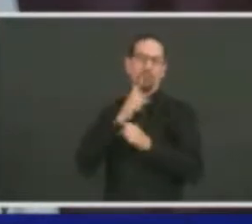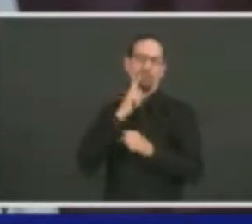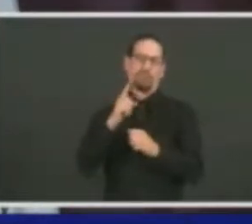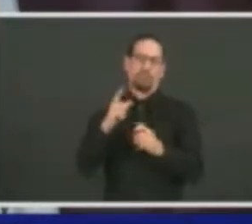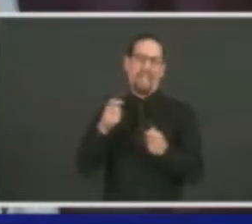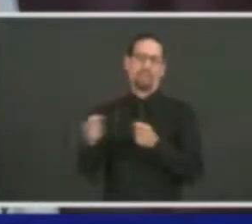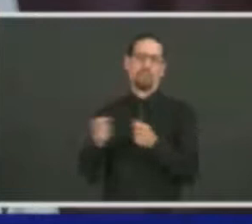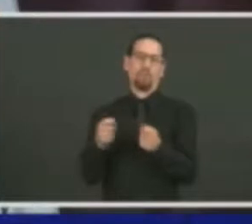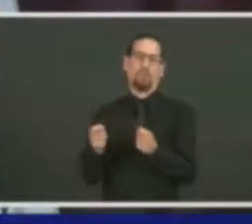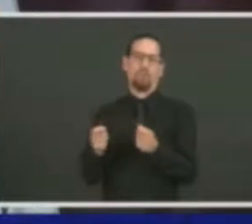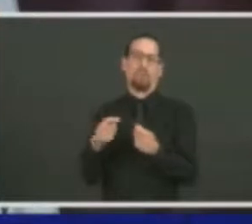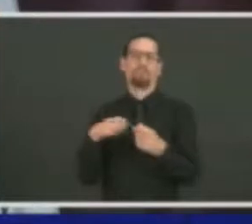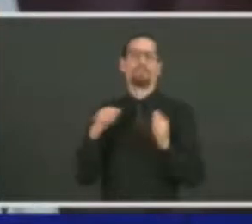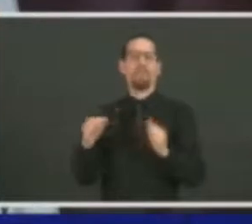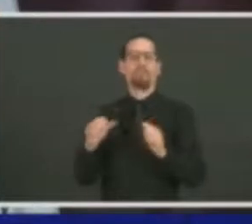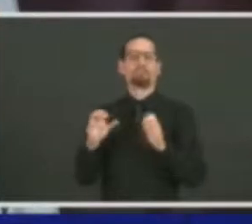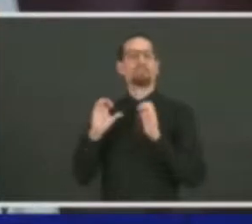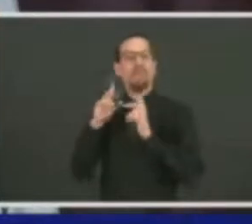look at it.